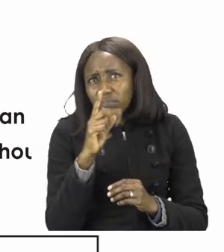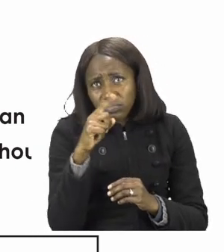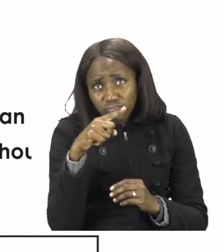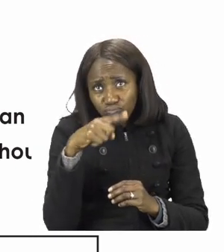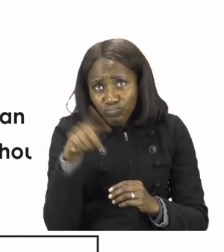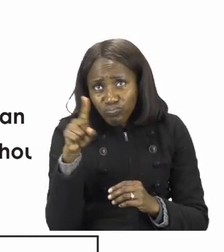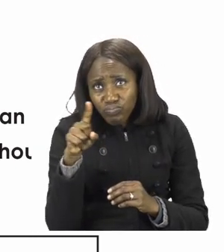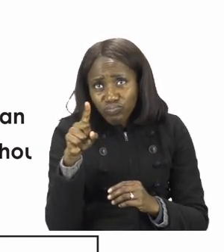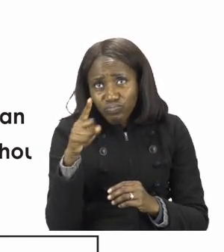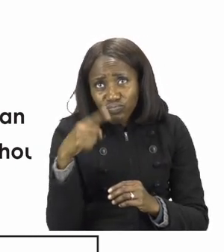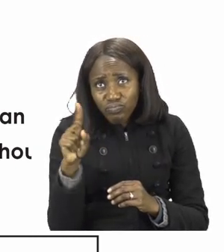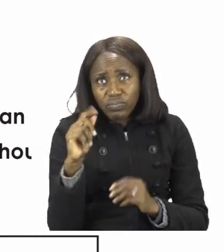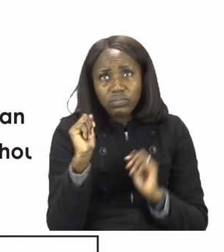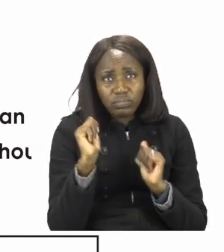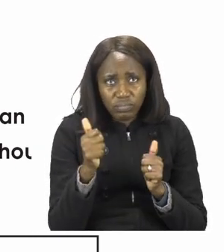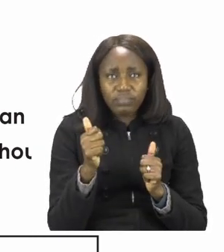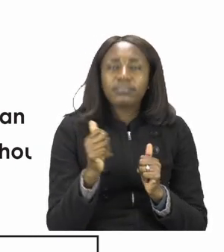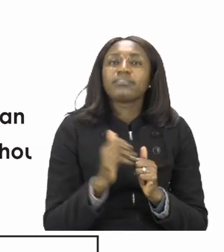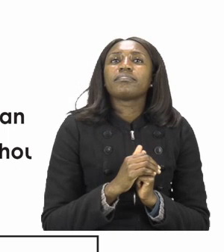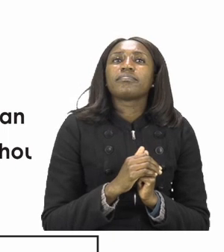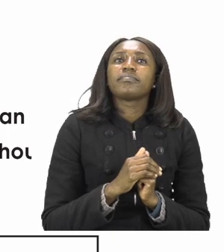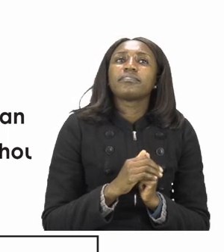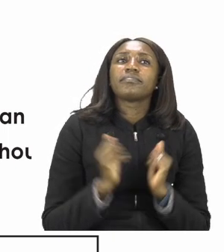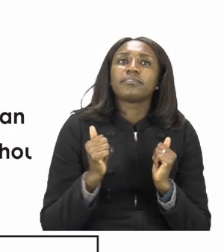correct. Let's start.